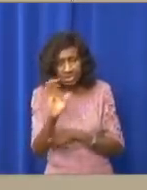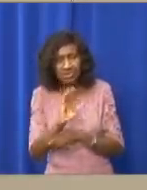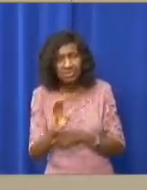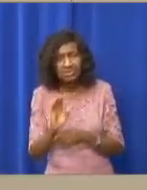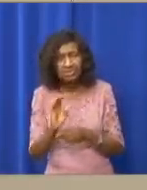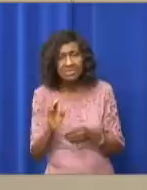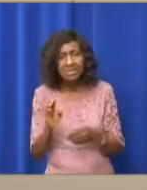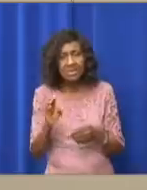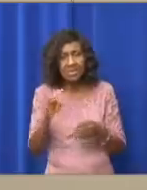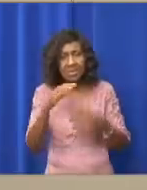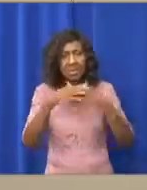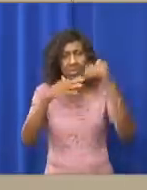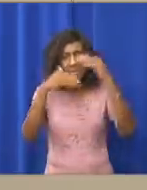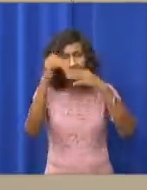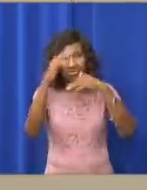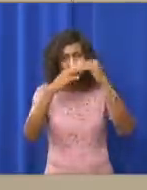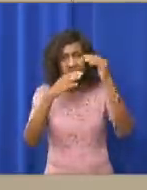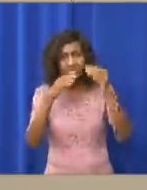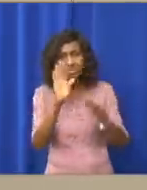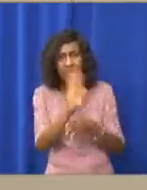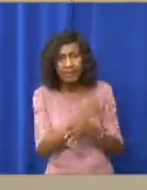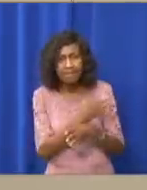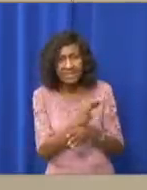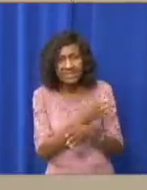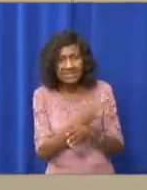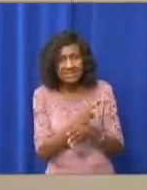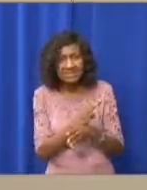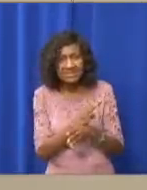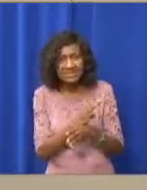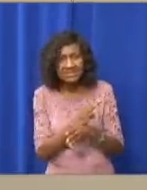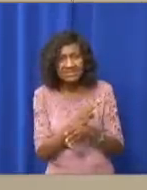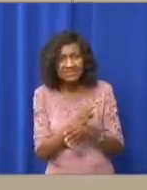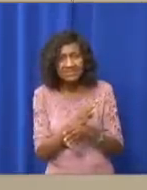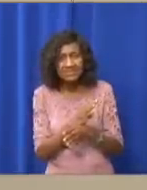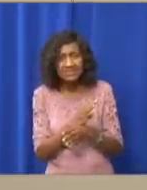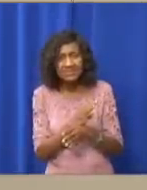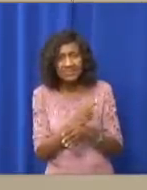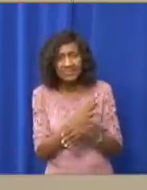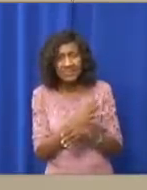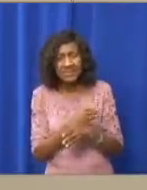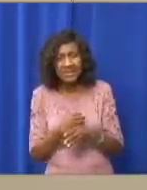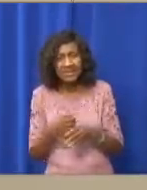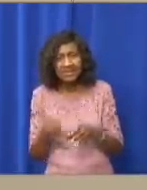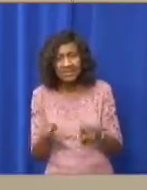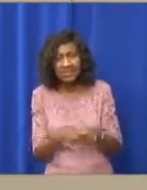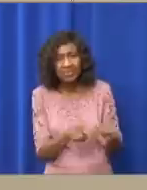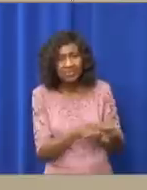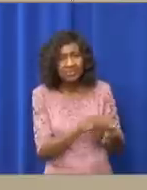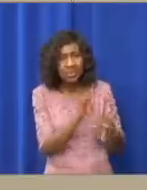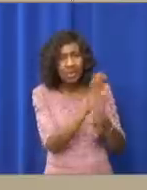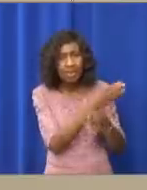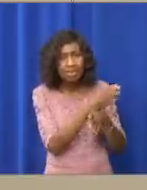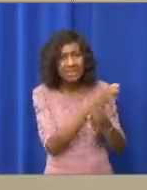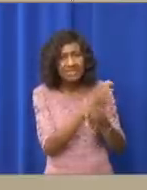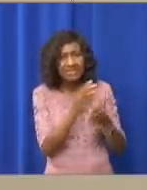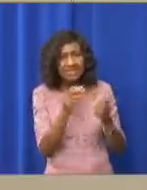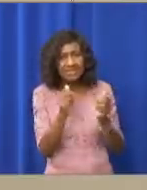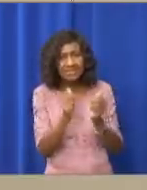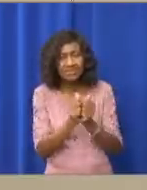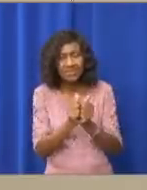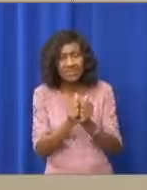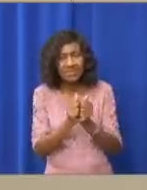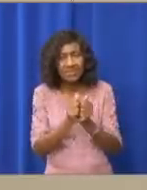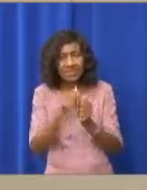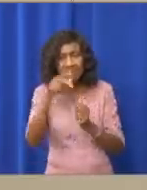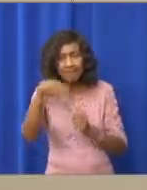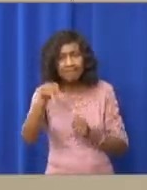construction, building and maintenance businesses, including businesses which provide engineering, plumbing and electrical,